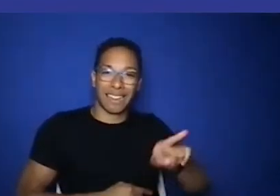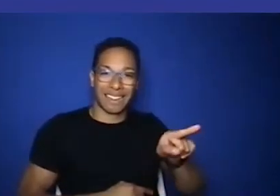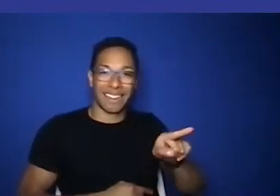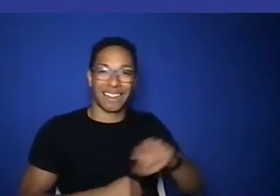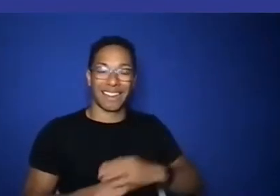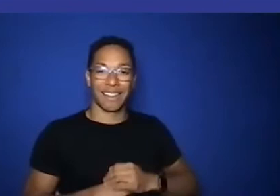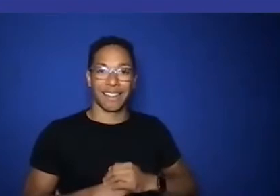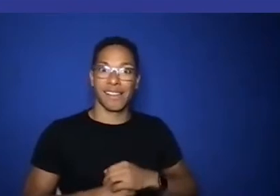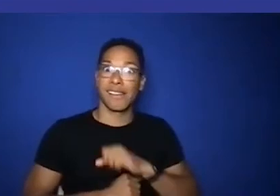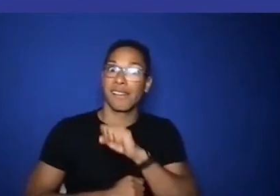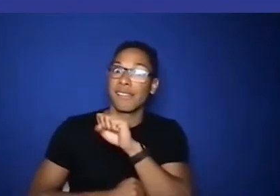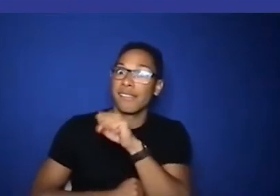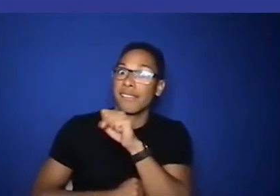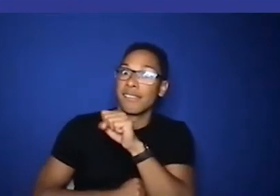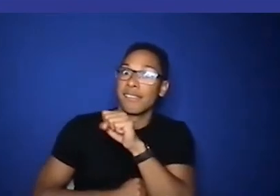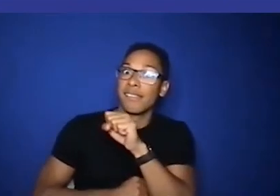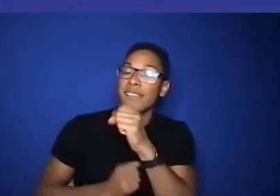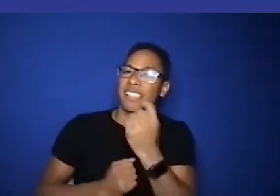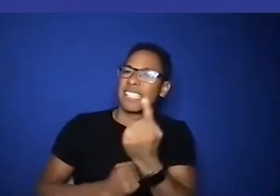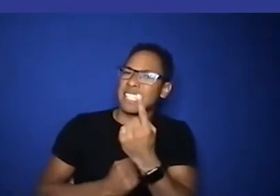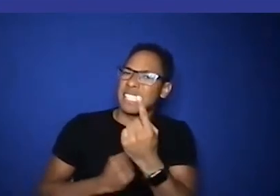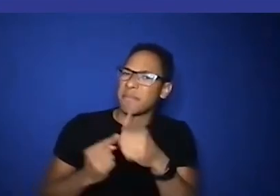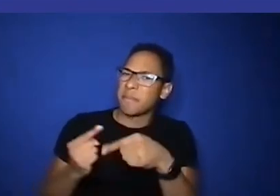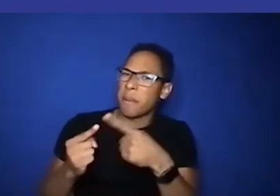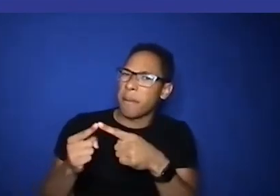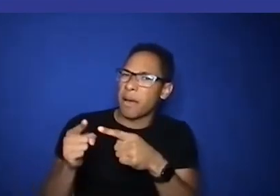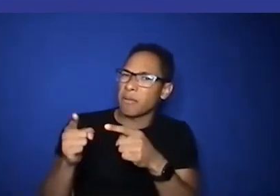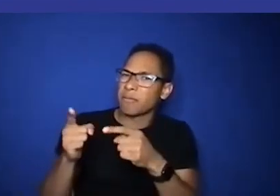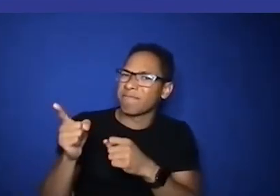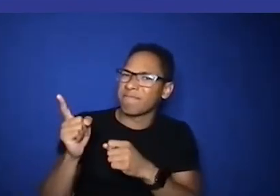Something about how you just spoke about